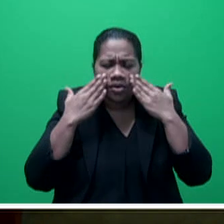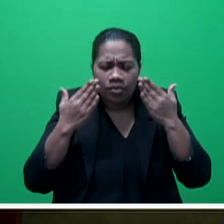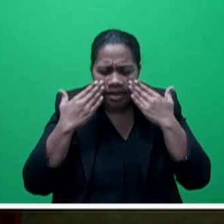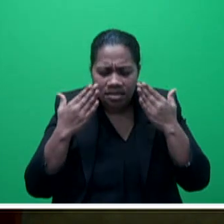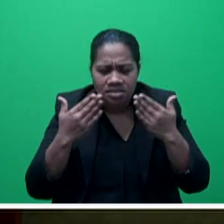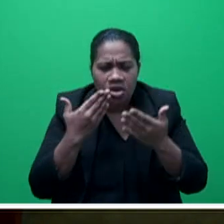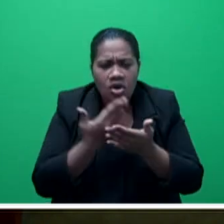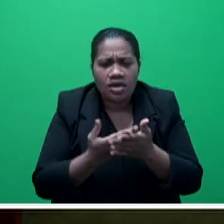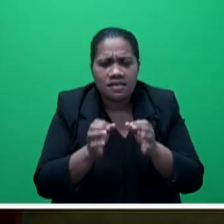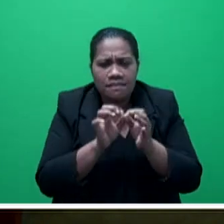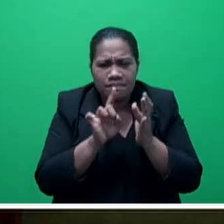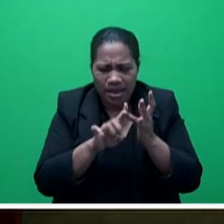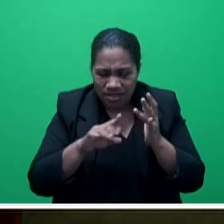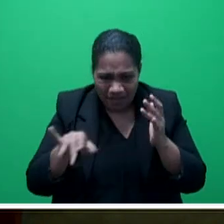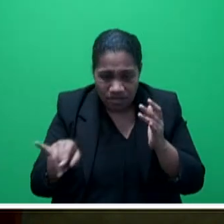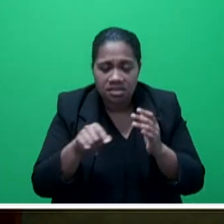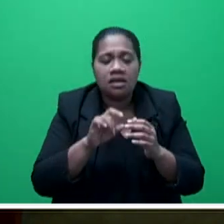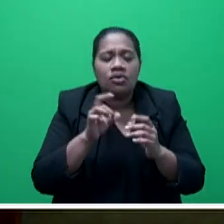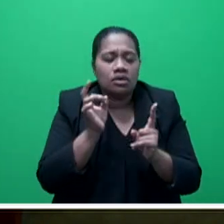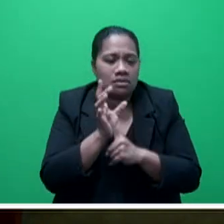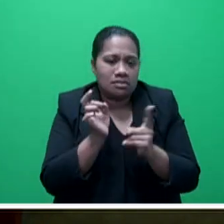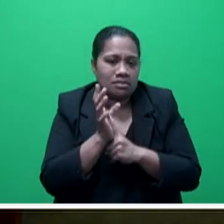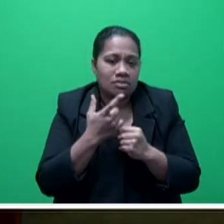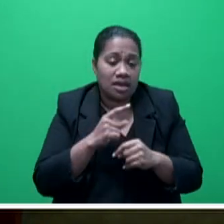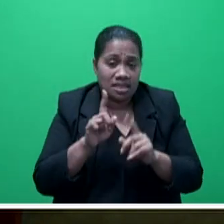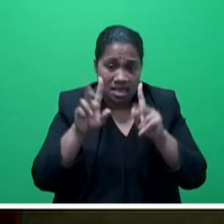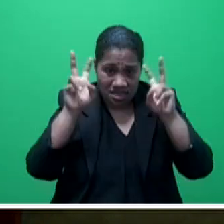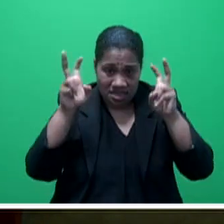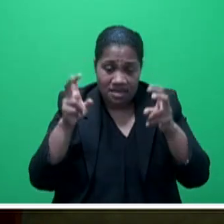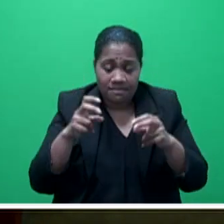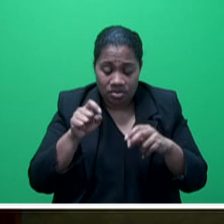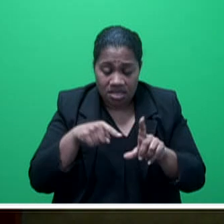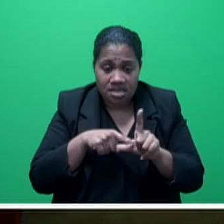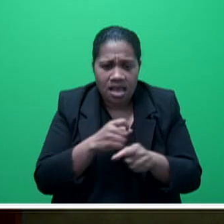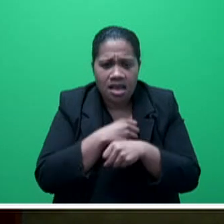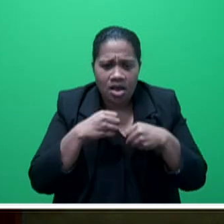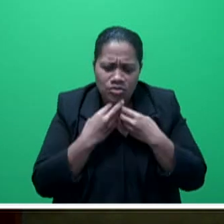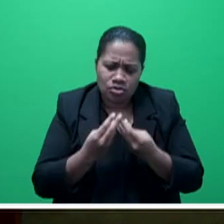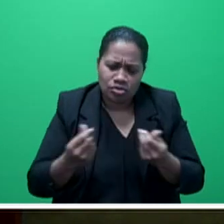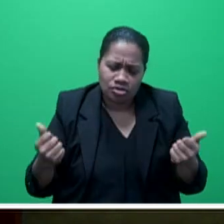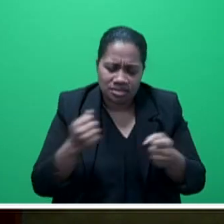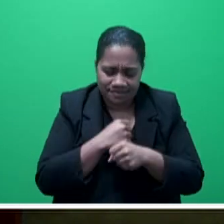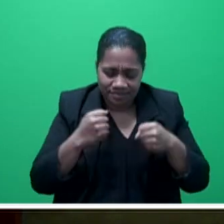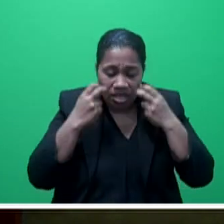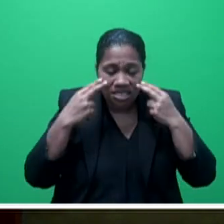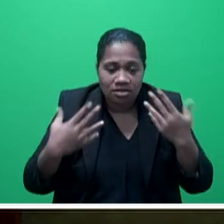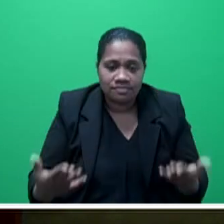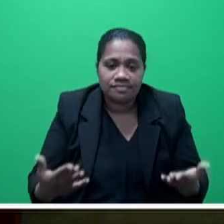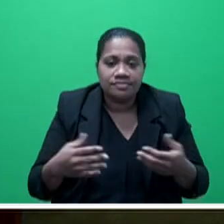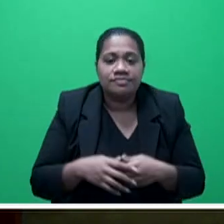it plays globally. The theme for this year was Our Solutions Are in Nature. The theme provided an opportunity through